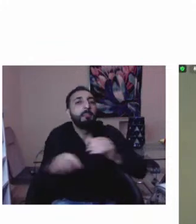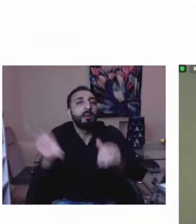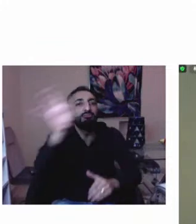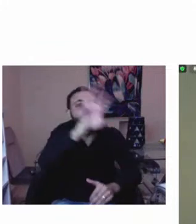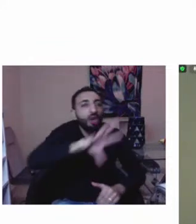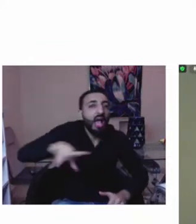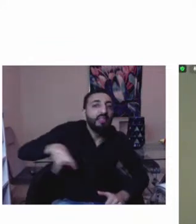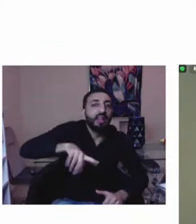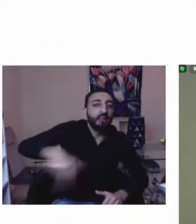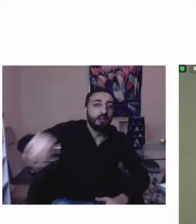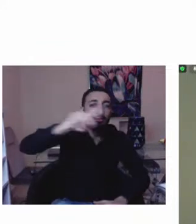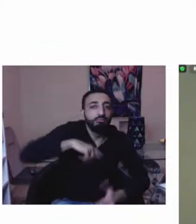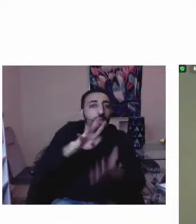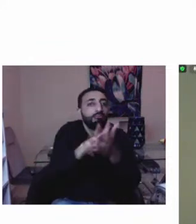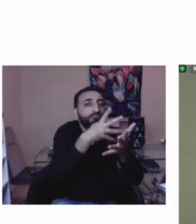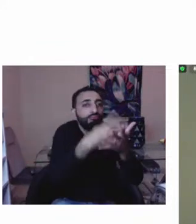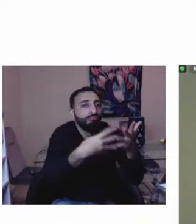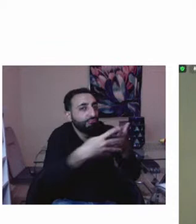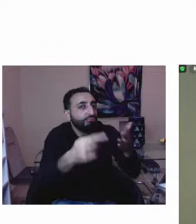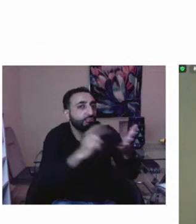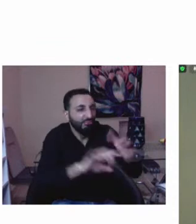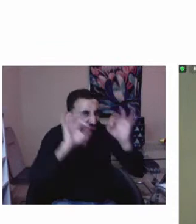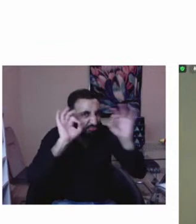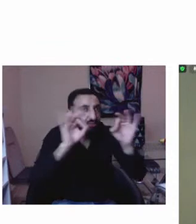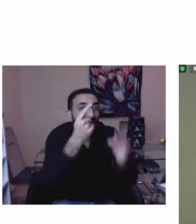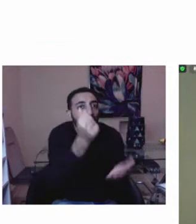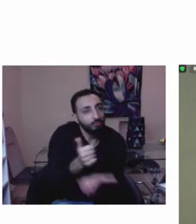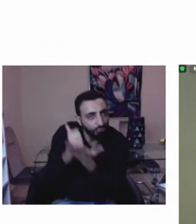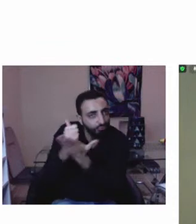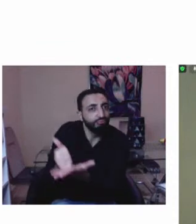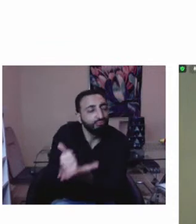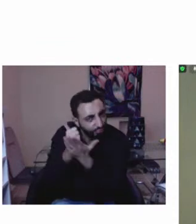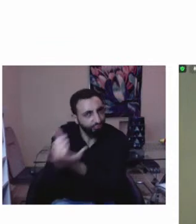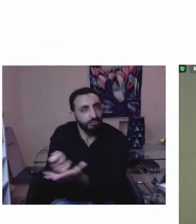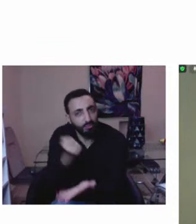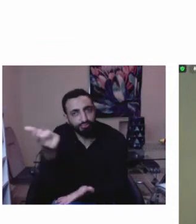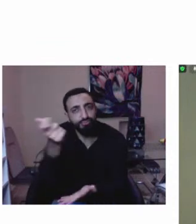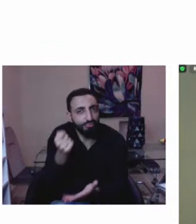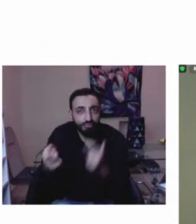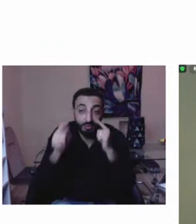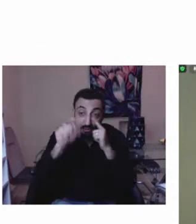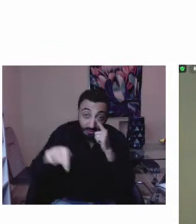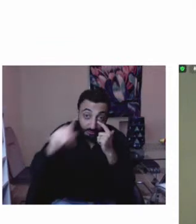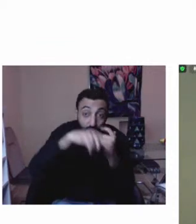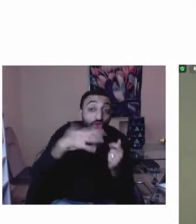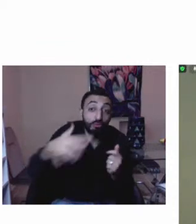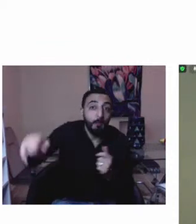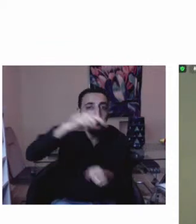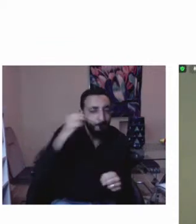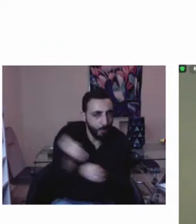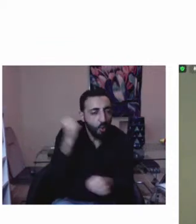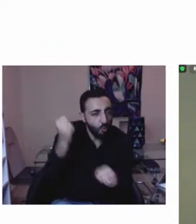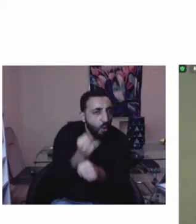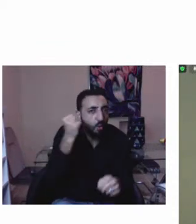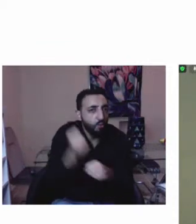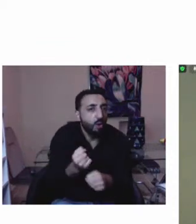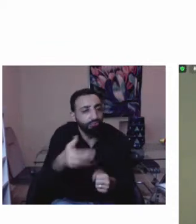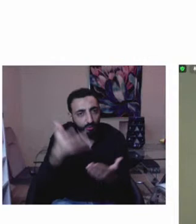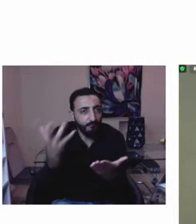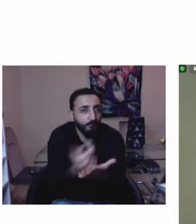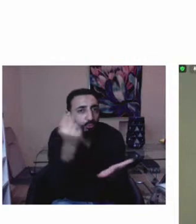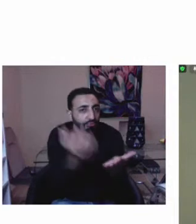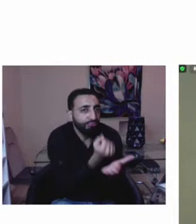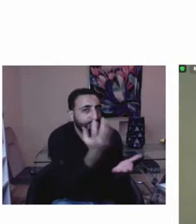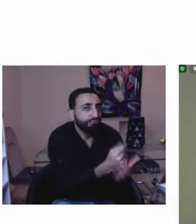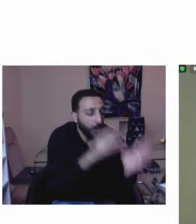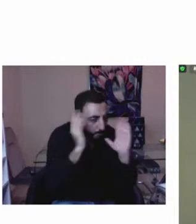are well-financed in close collaborations with the youth. I believe that there are huge opportunities thanks to the